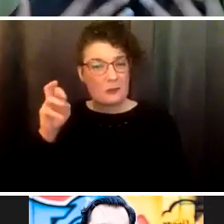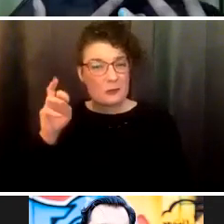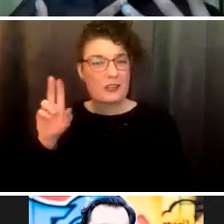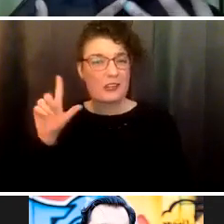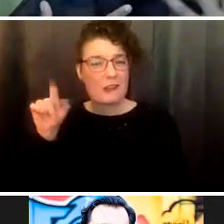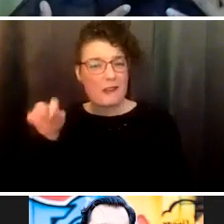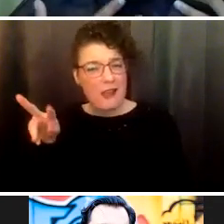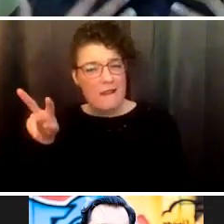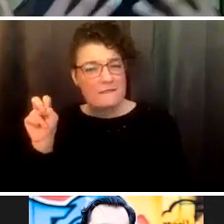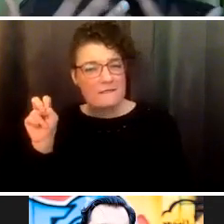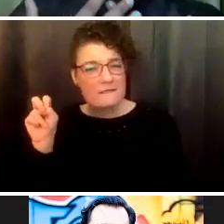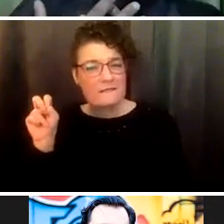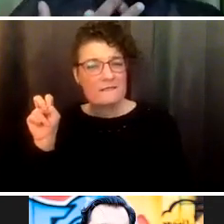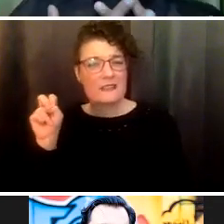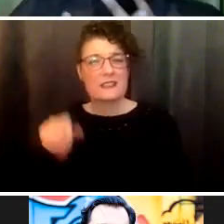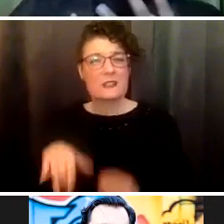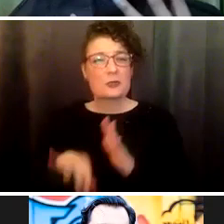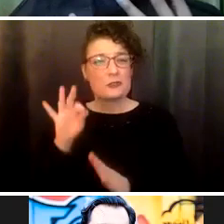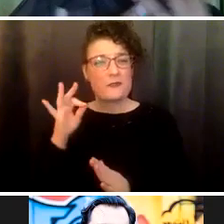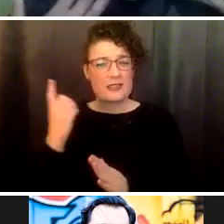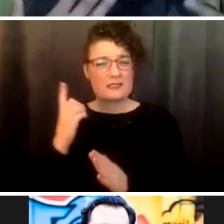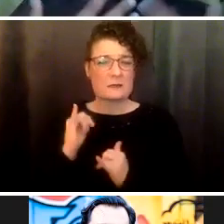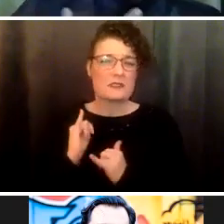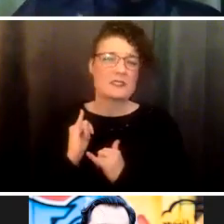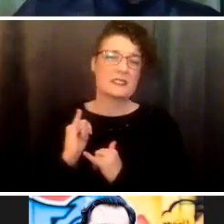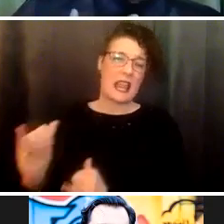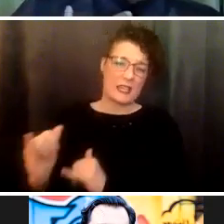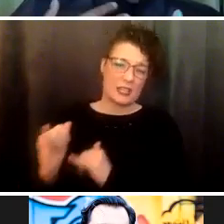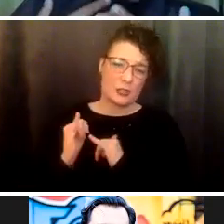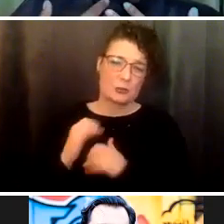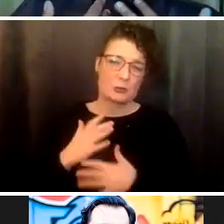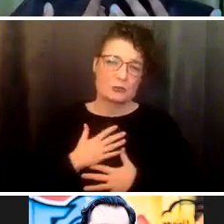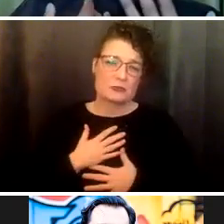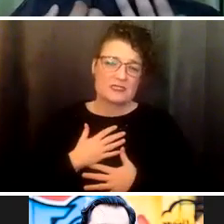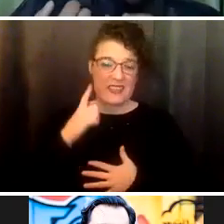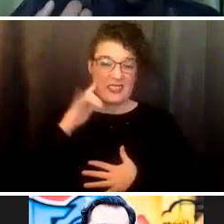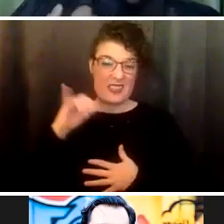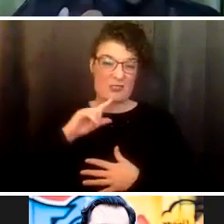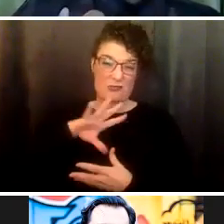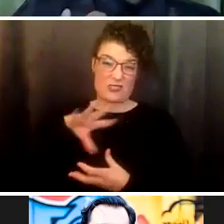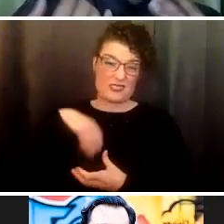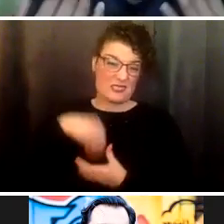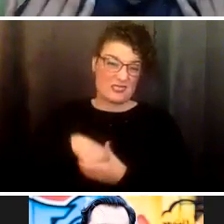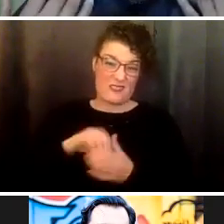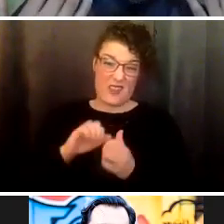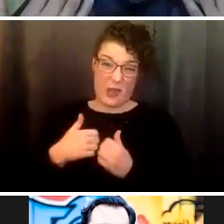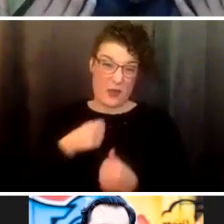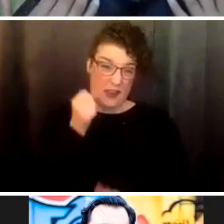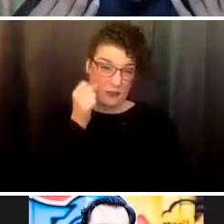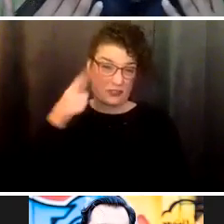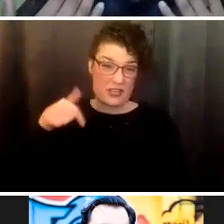when you find someone who is like you. I feel like that's really inherent to how I understand queerness, is that